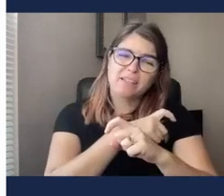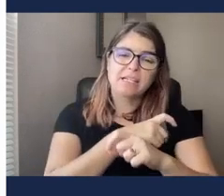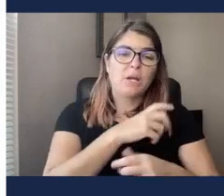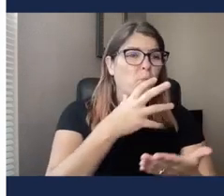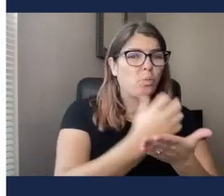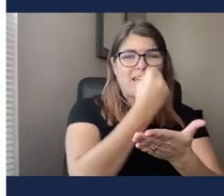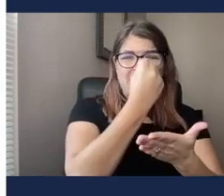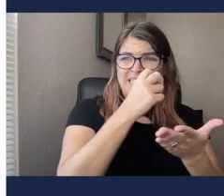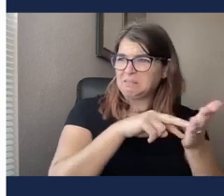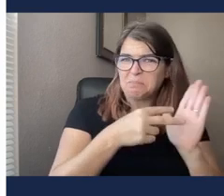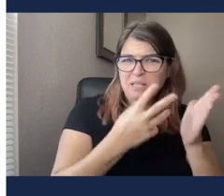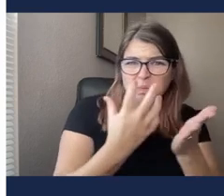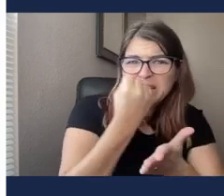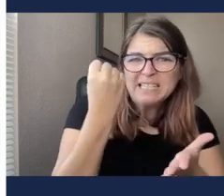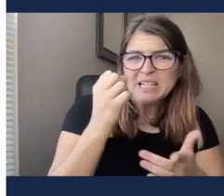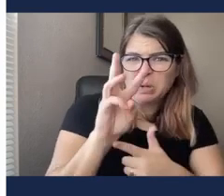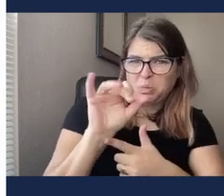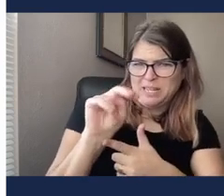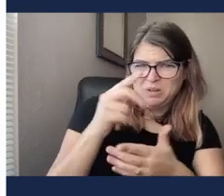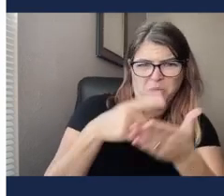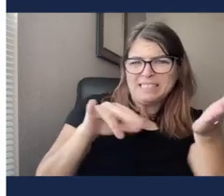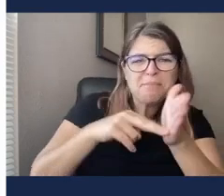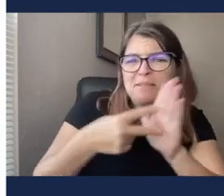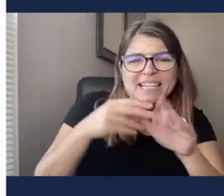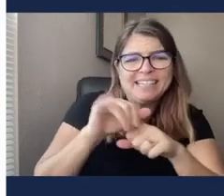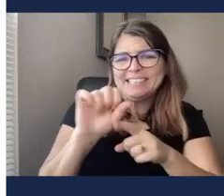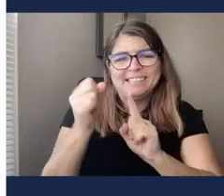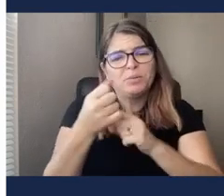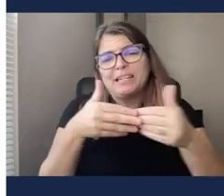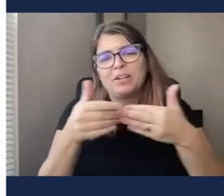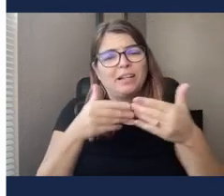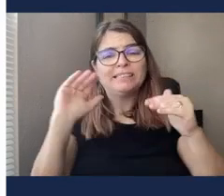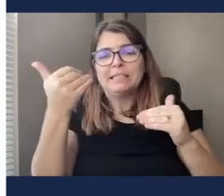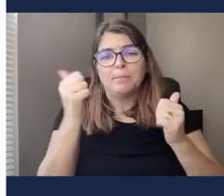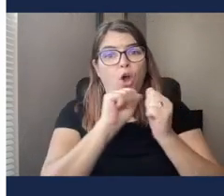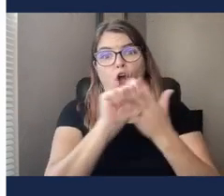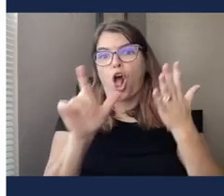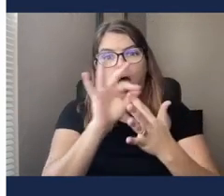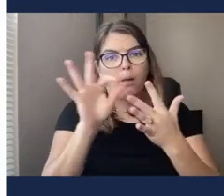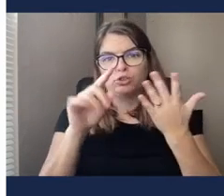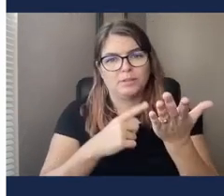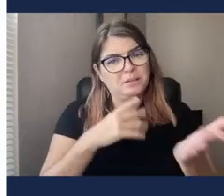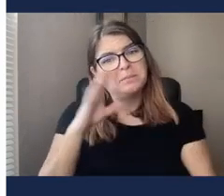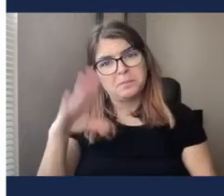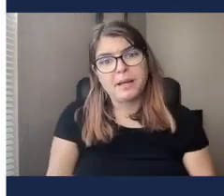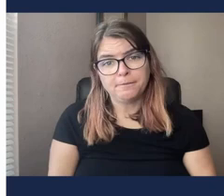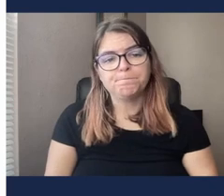a win. And what does it mean to win in this situation anyway, where it seems like all the options are bad?